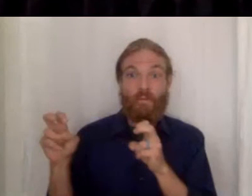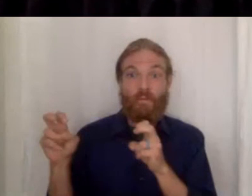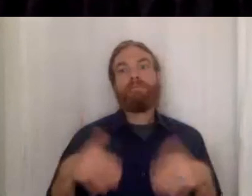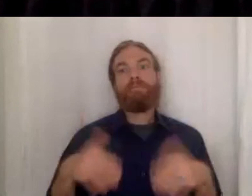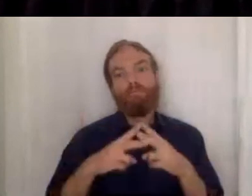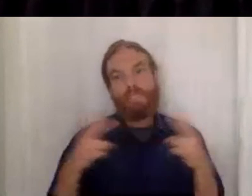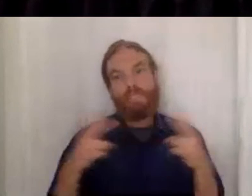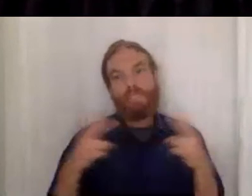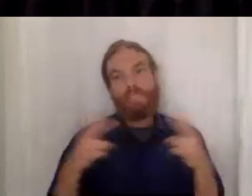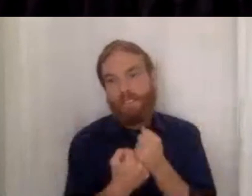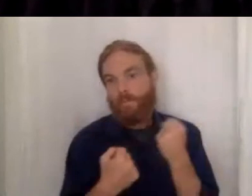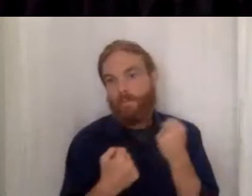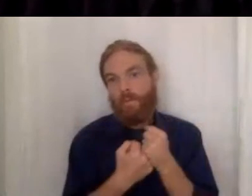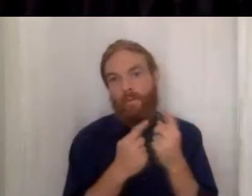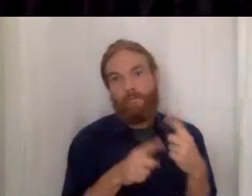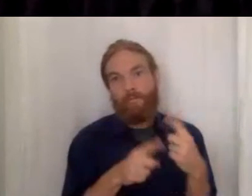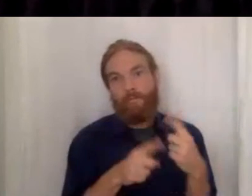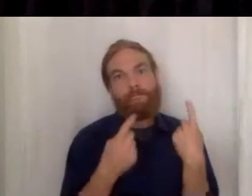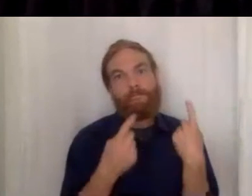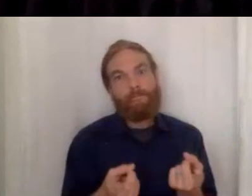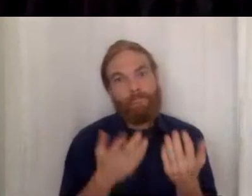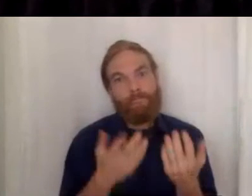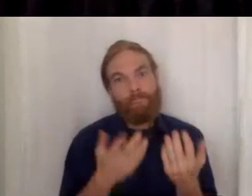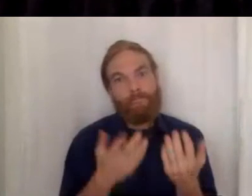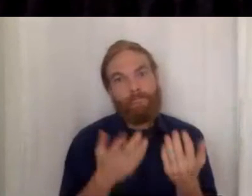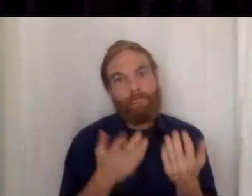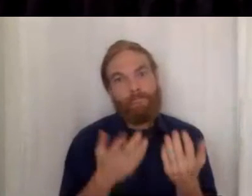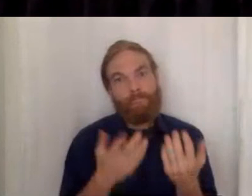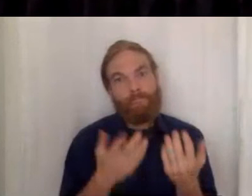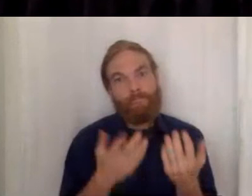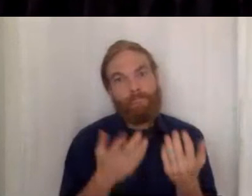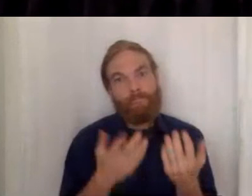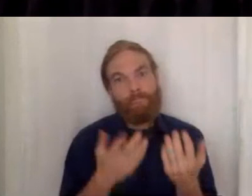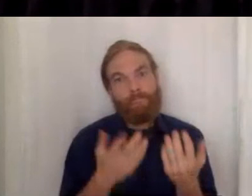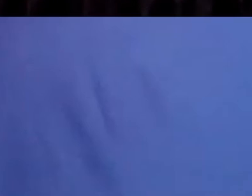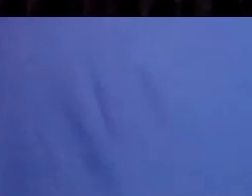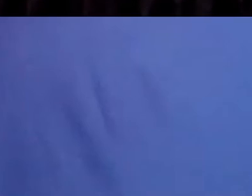feel it's my responsibility to speak up for those that may not be here,